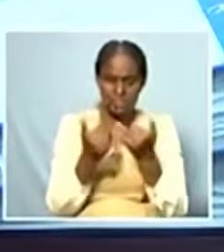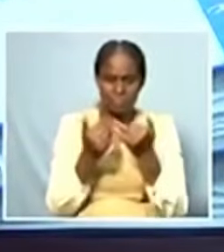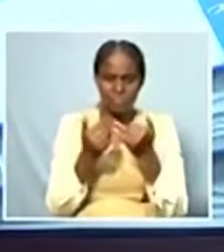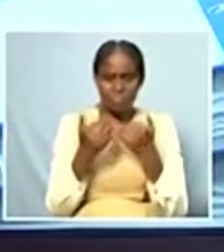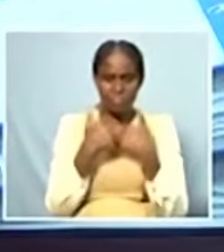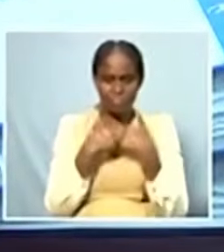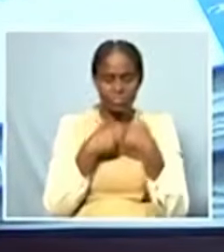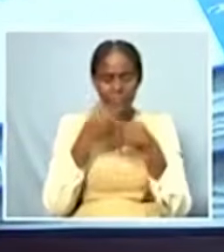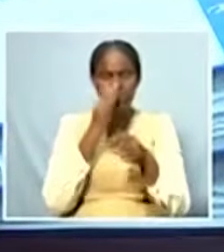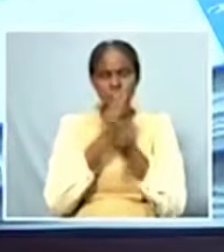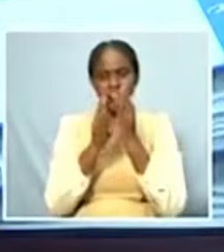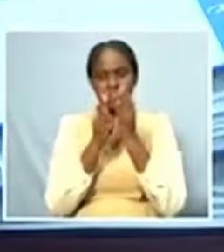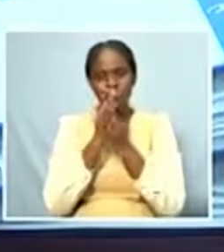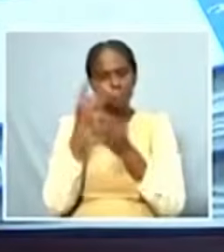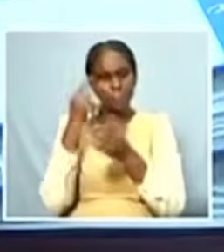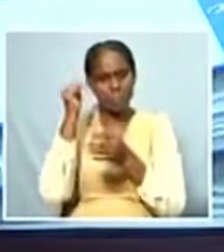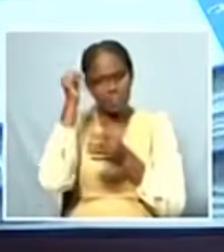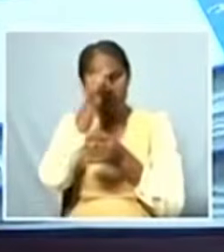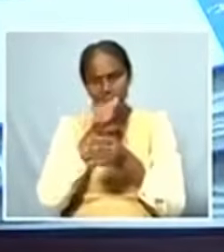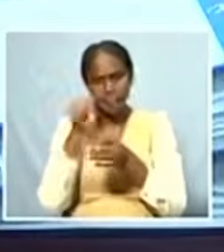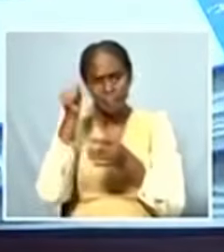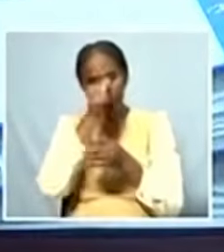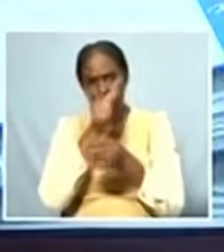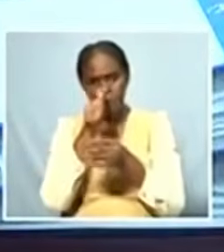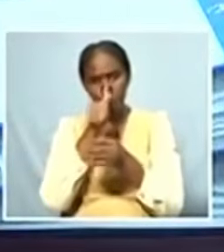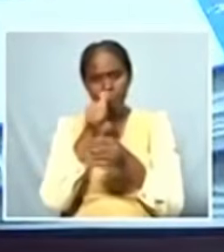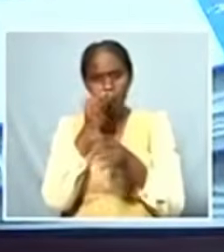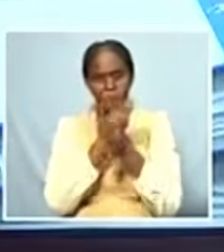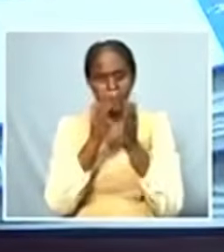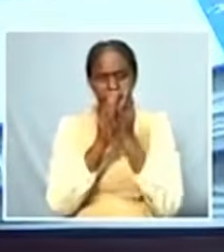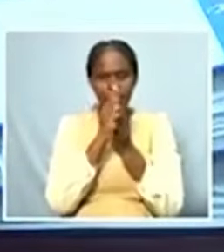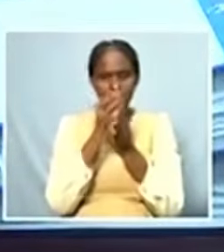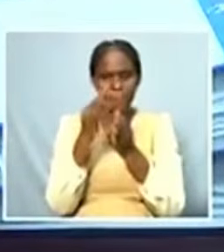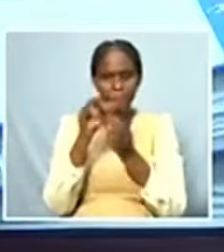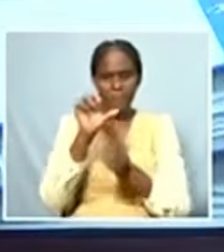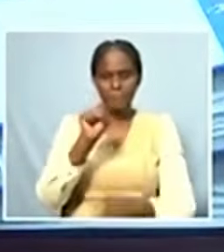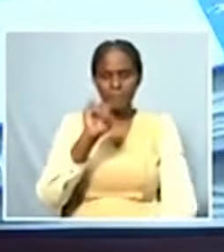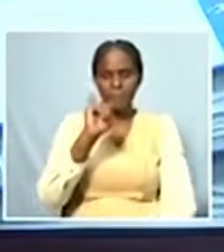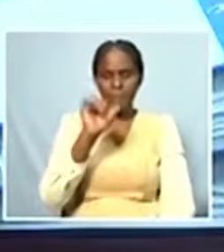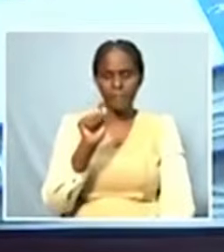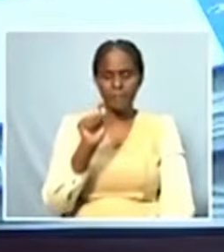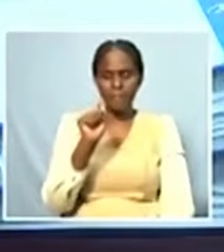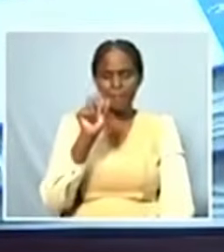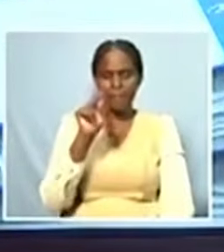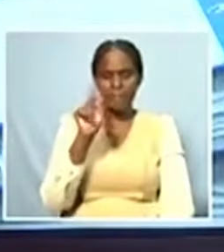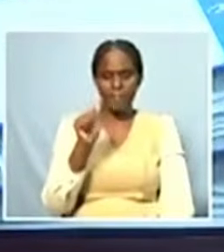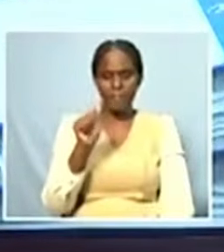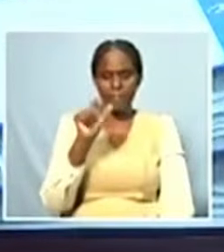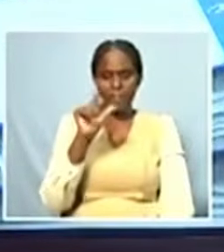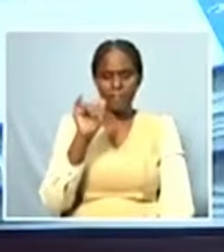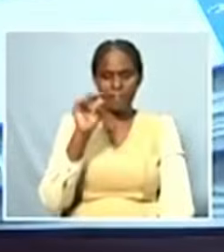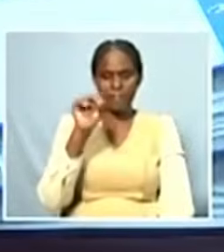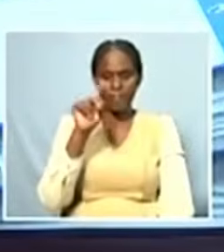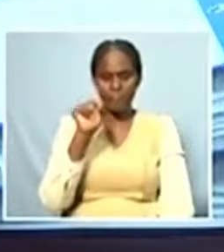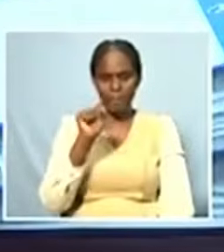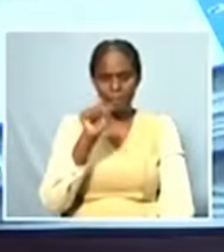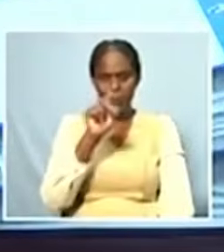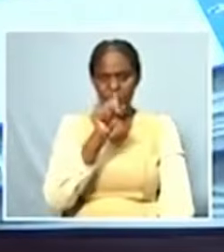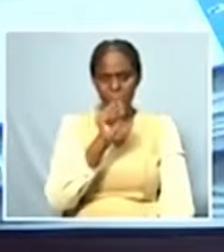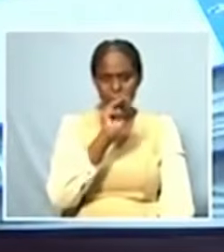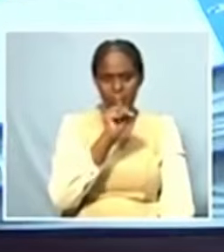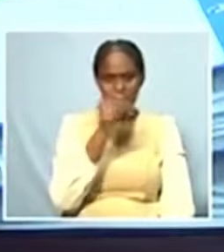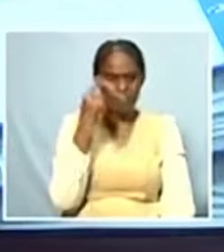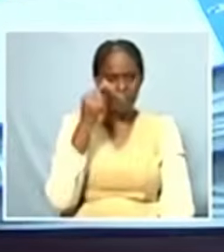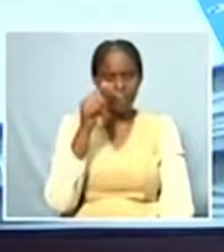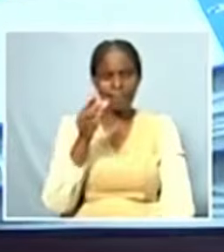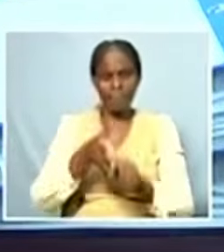There's Construction for Africa. That's for the construction of Siakalinda Dam in Siavonga. Then Sebo